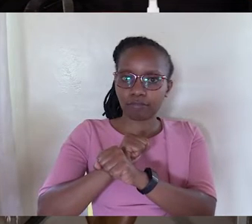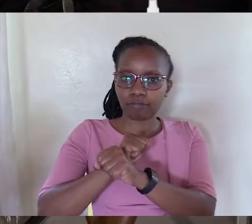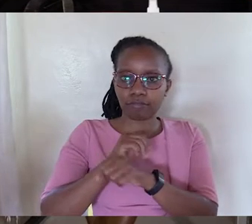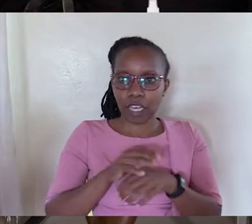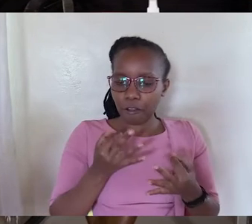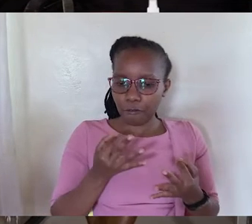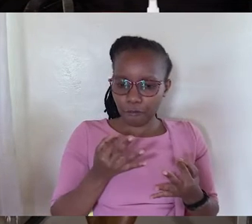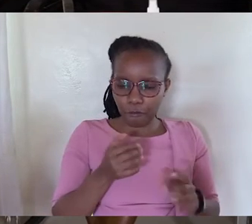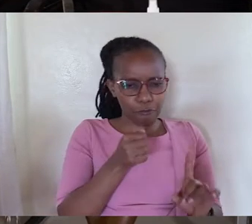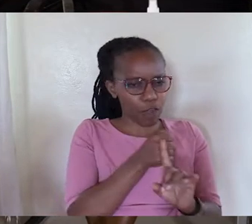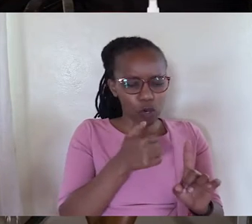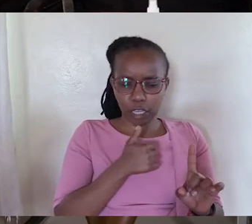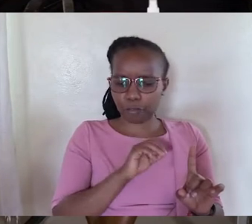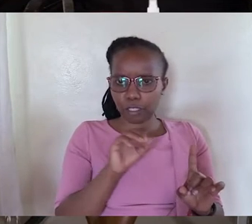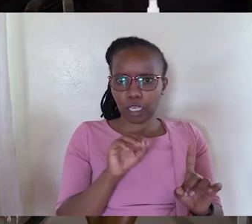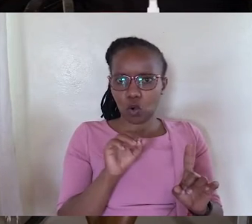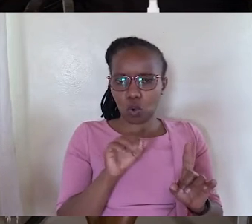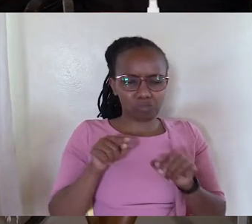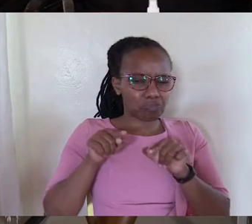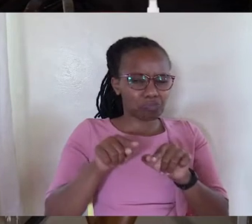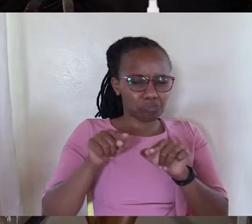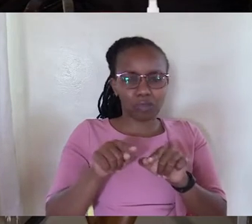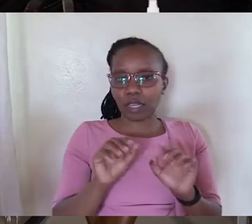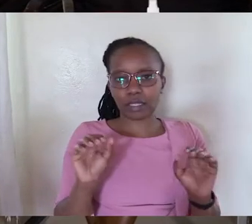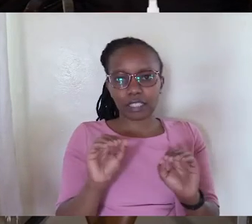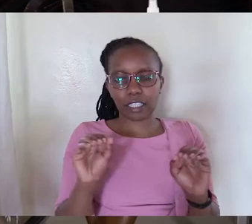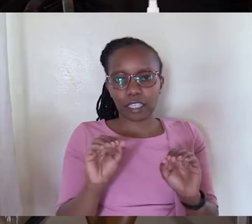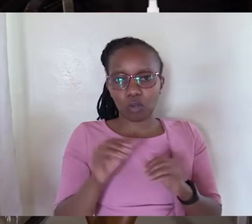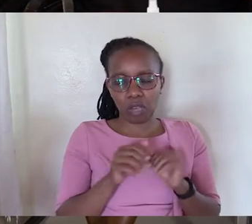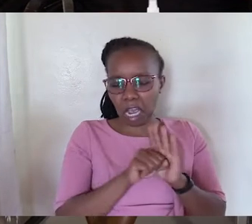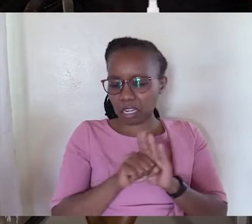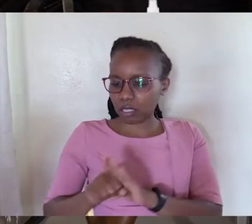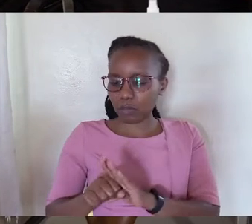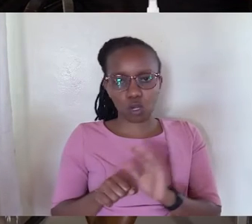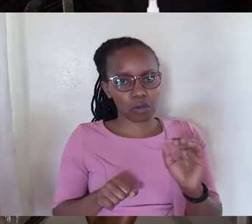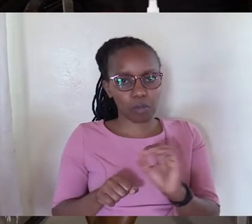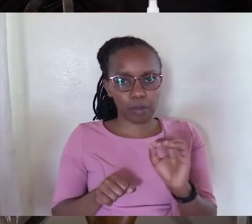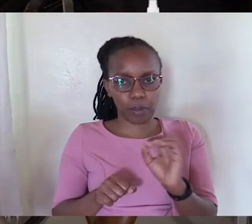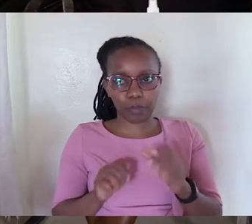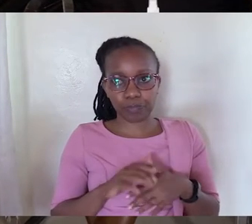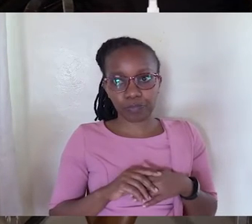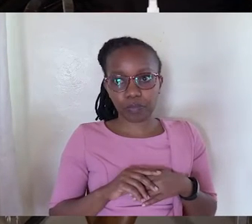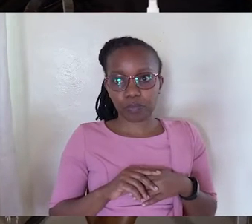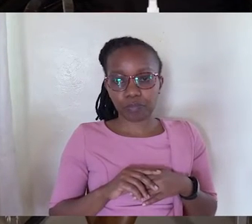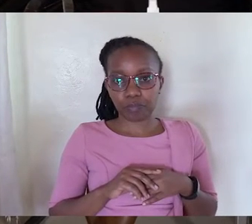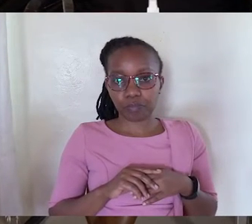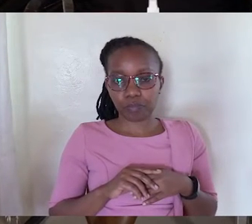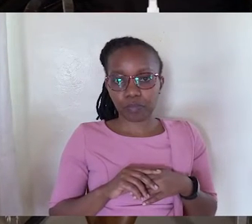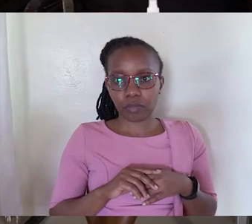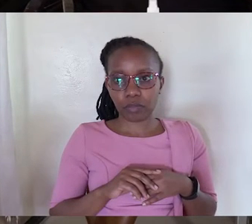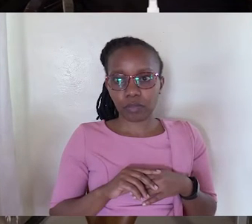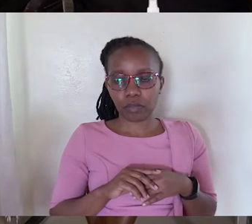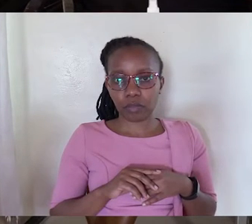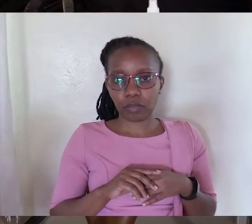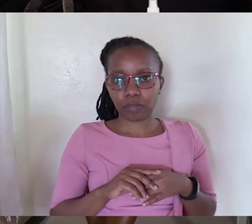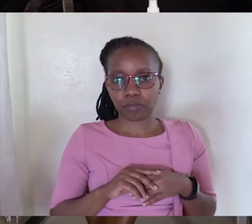free from violence, intimidation, and discrimination. And apparently, all that is